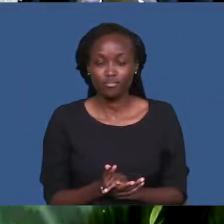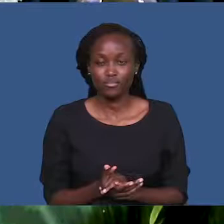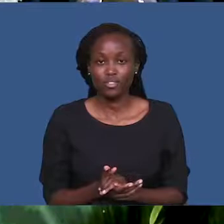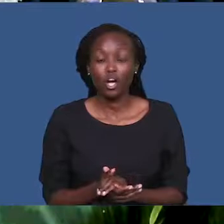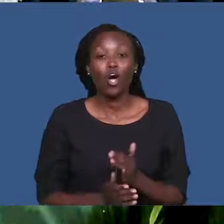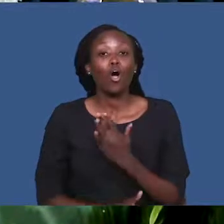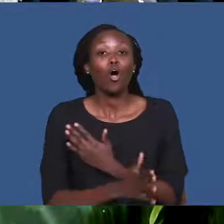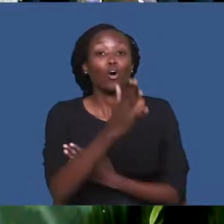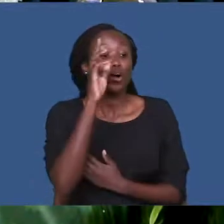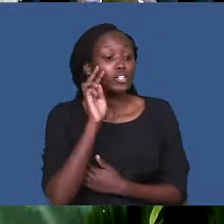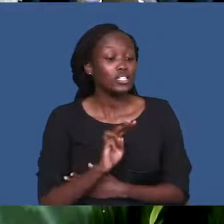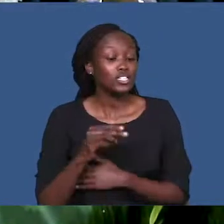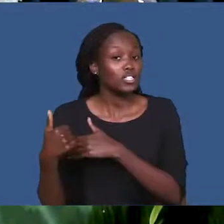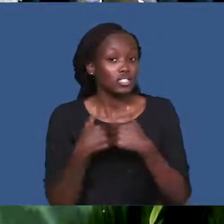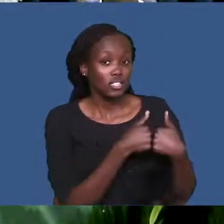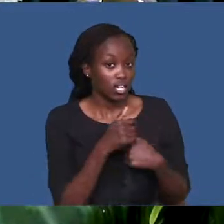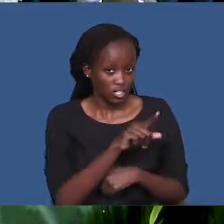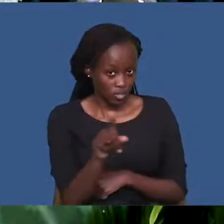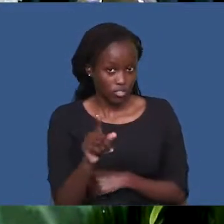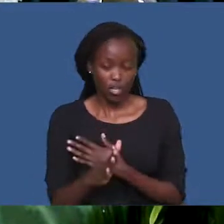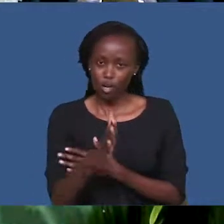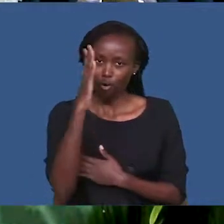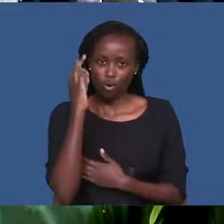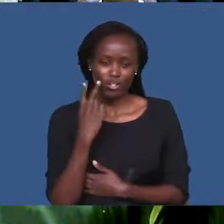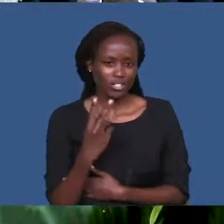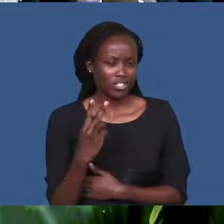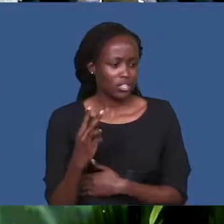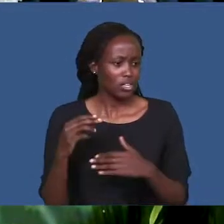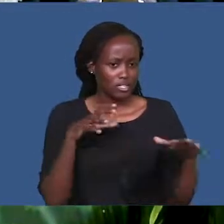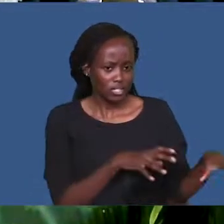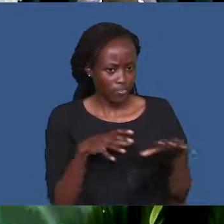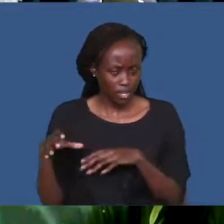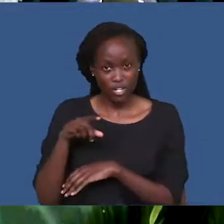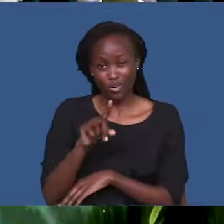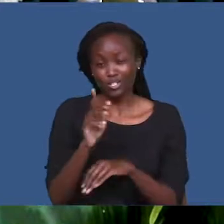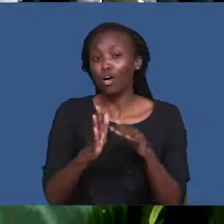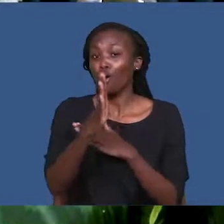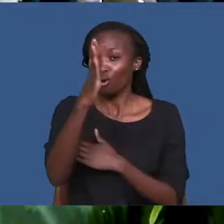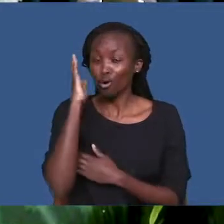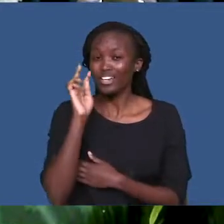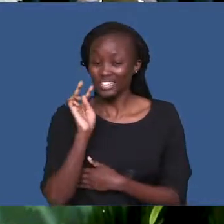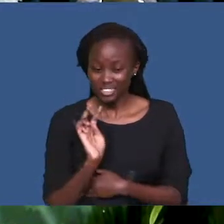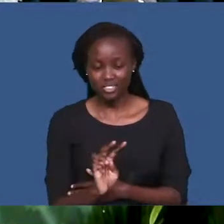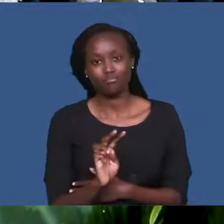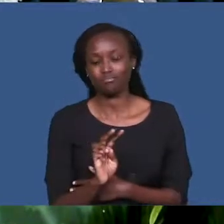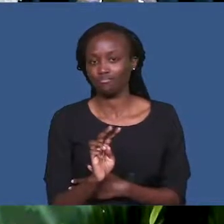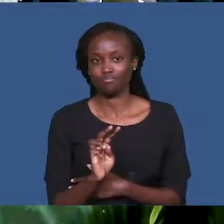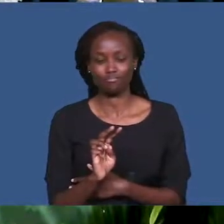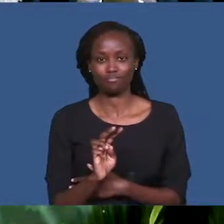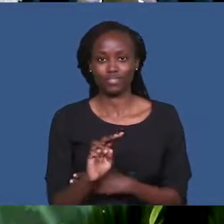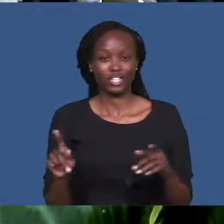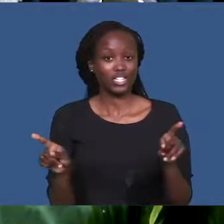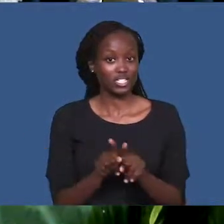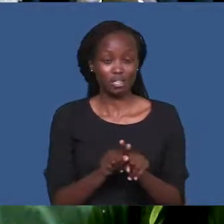God has seen your misery. He has seen what you are going through. He has seen amekuona